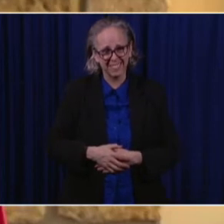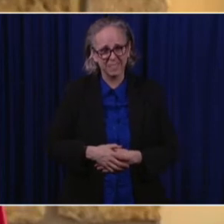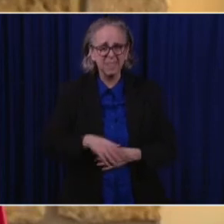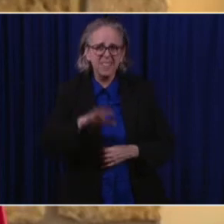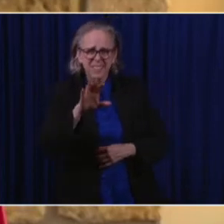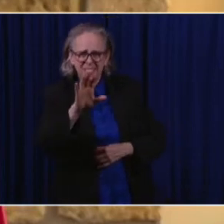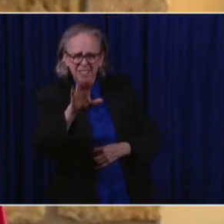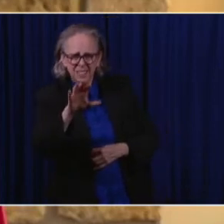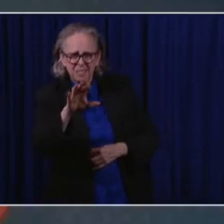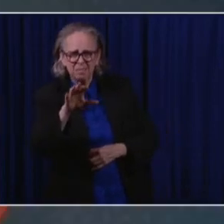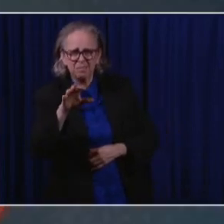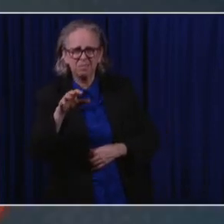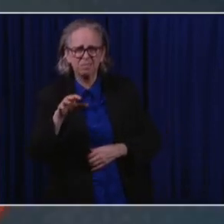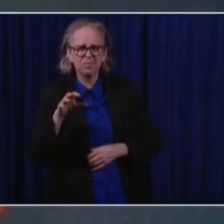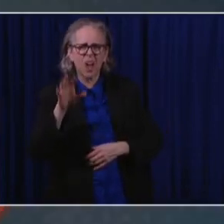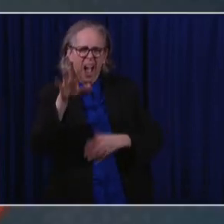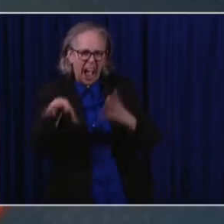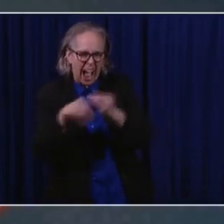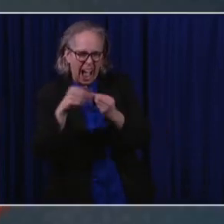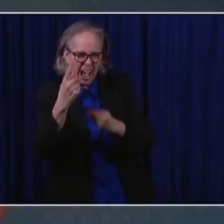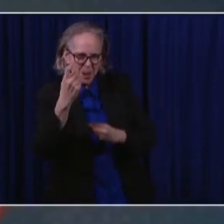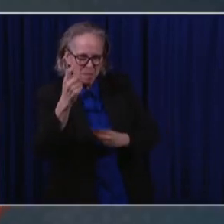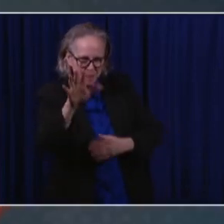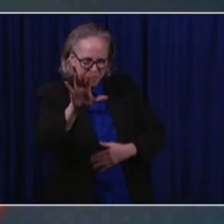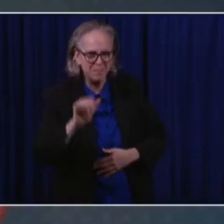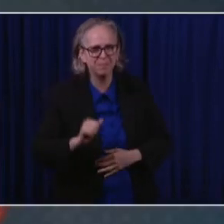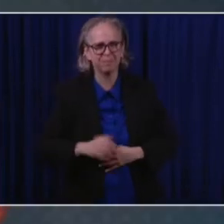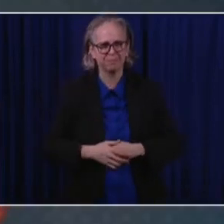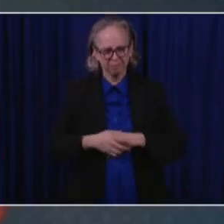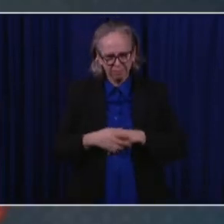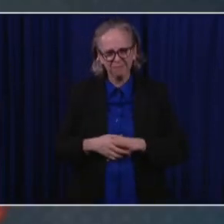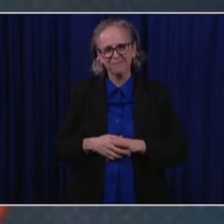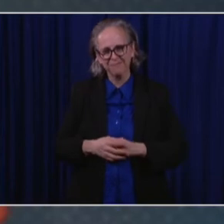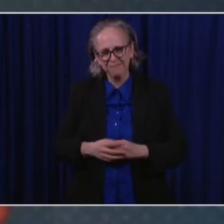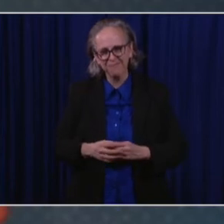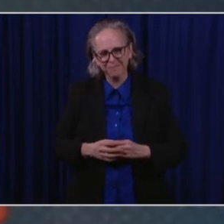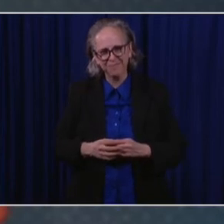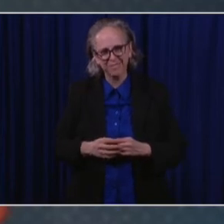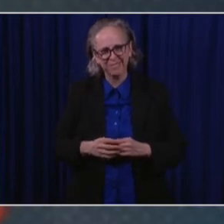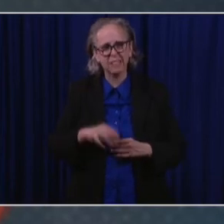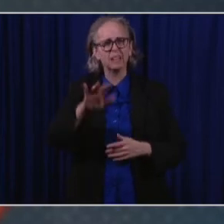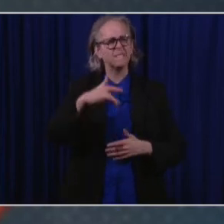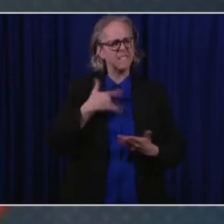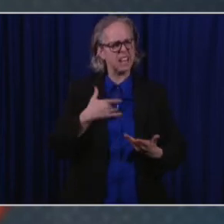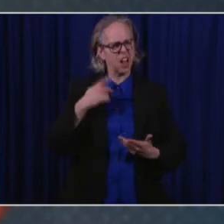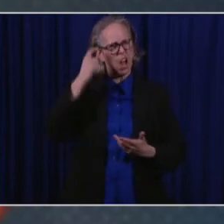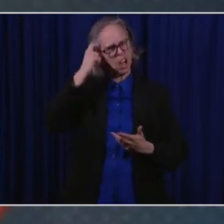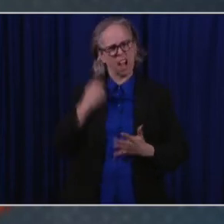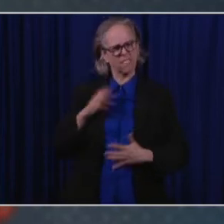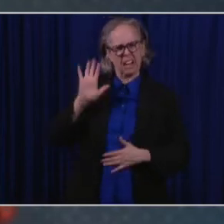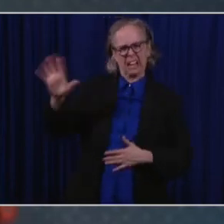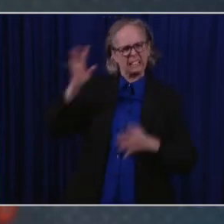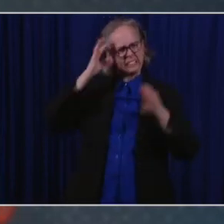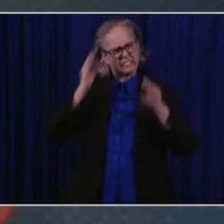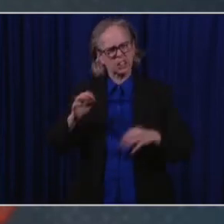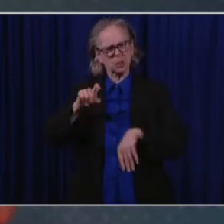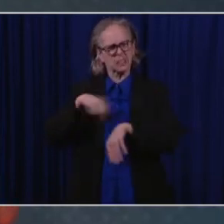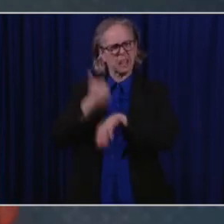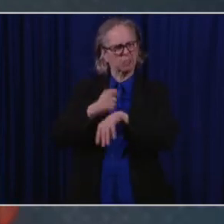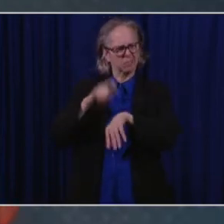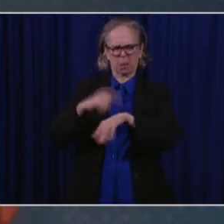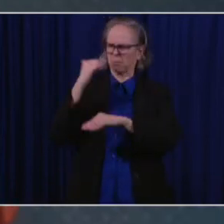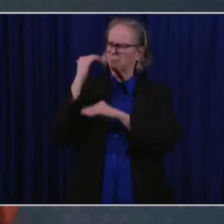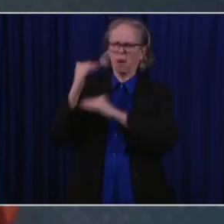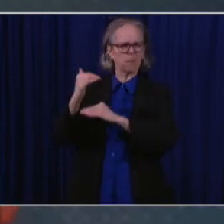great question, is what the governor did, I think is appropriate because we don't have time to wait 2 or 3 weeks to see